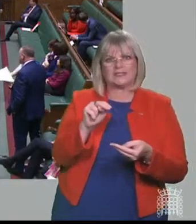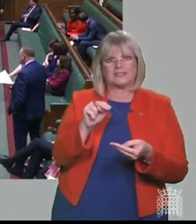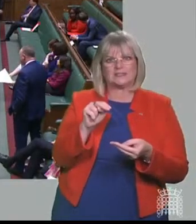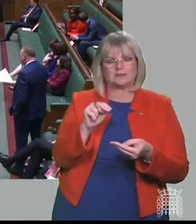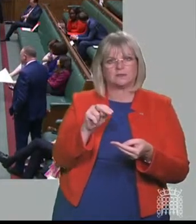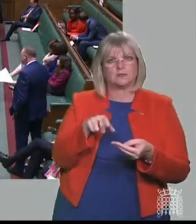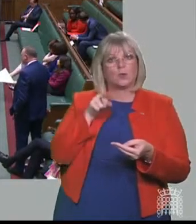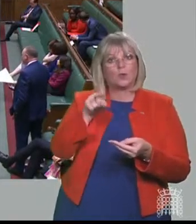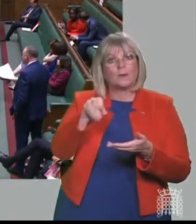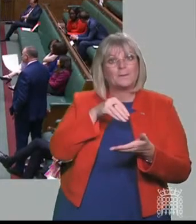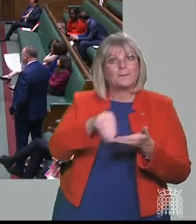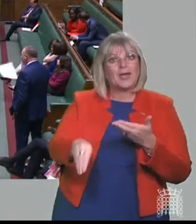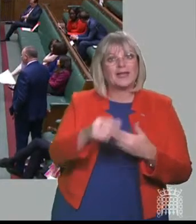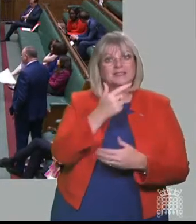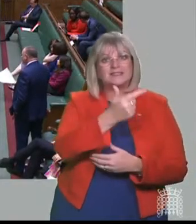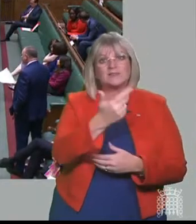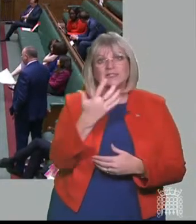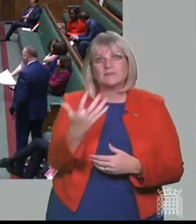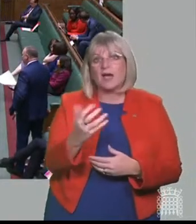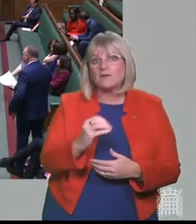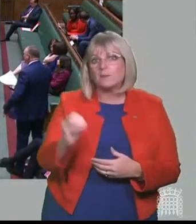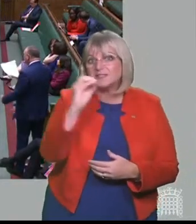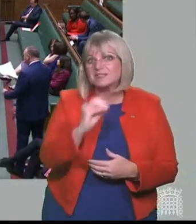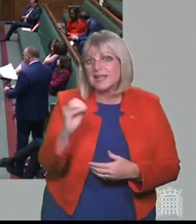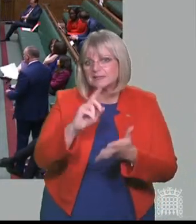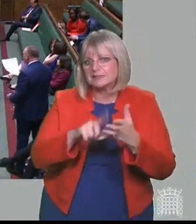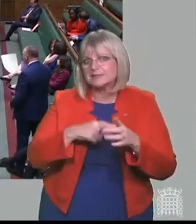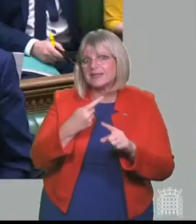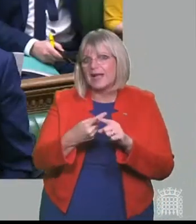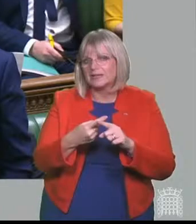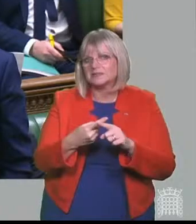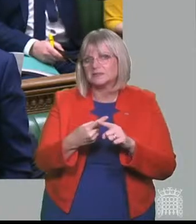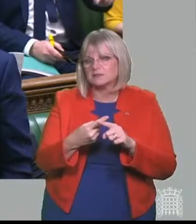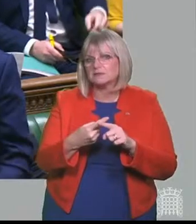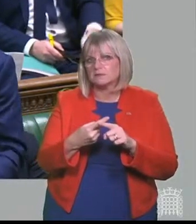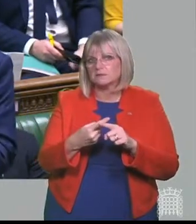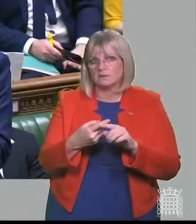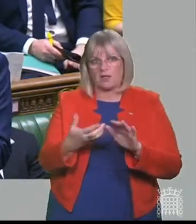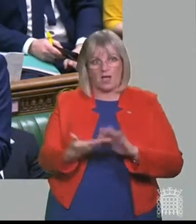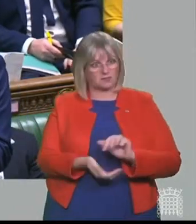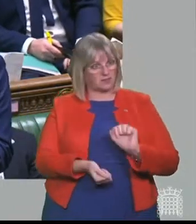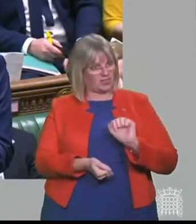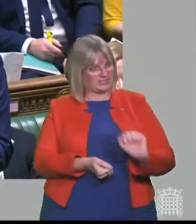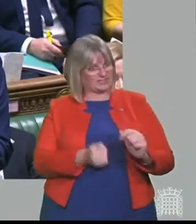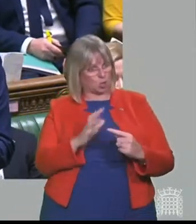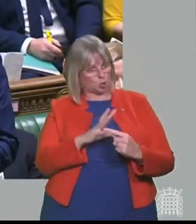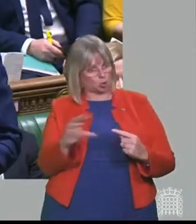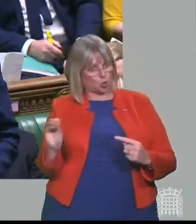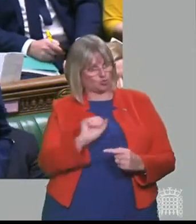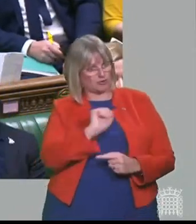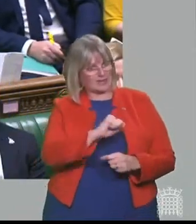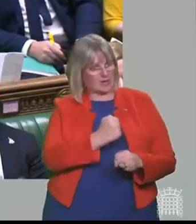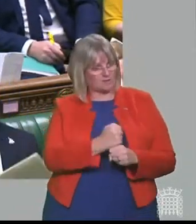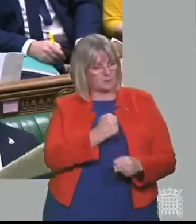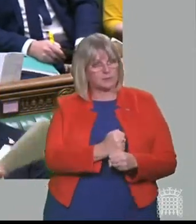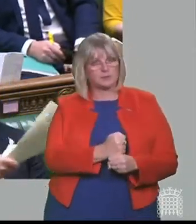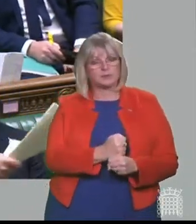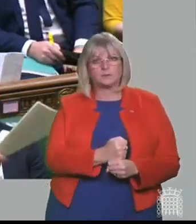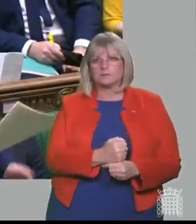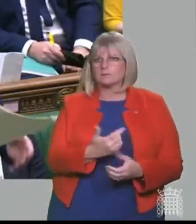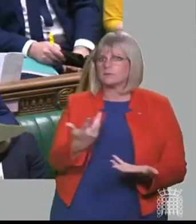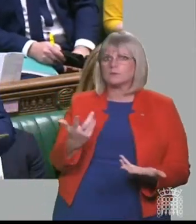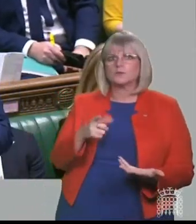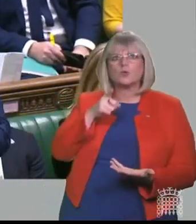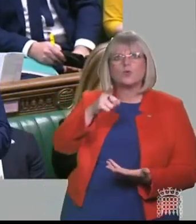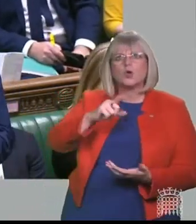75% in tax under this Tory UK government. Isn't it funny? Isn't it